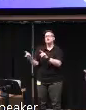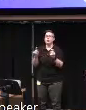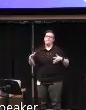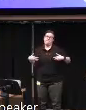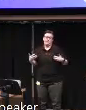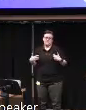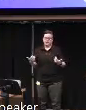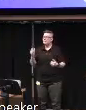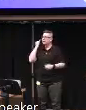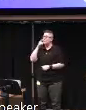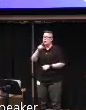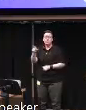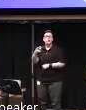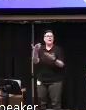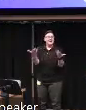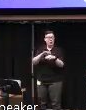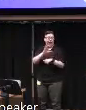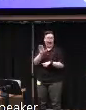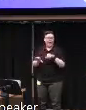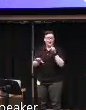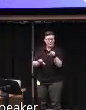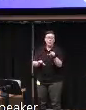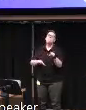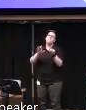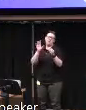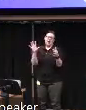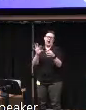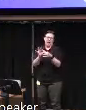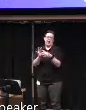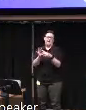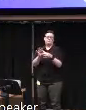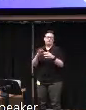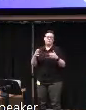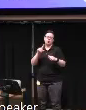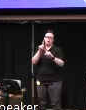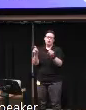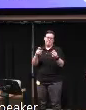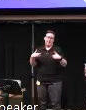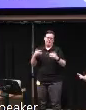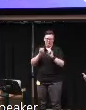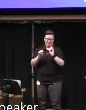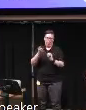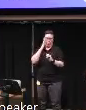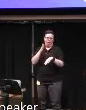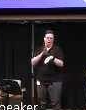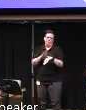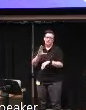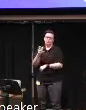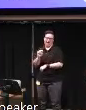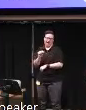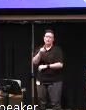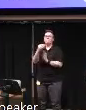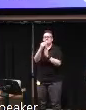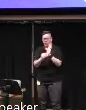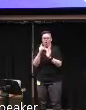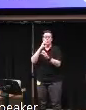And so for those of you who are attending by Zoom, you'll receive a link to the SurveyMonkey evaluation as well, which will be the vehicle for you to not